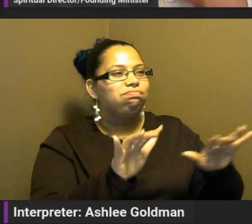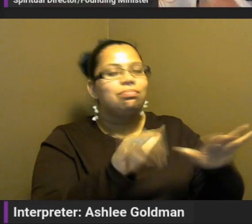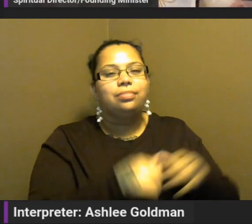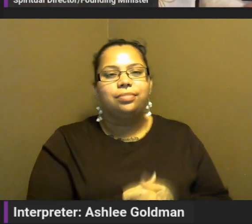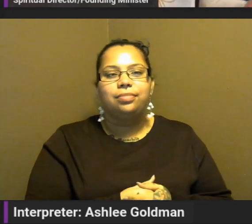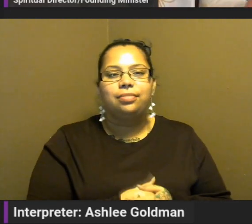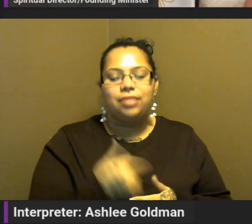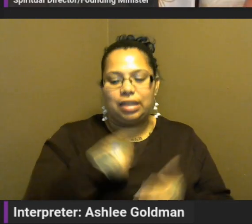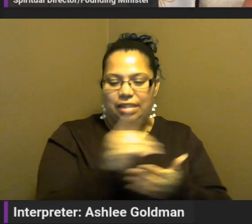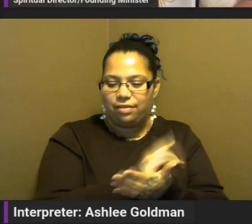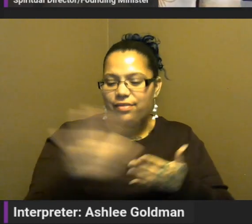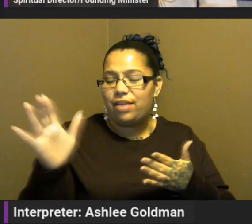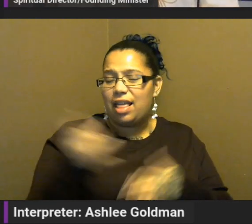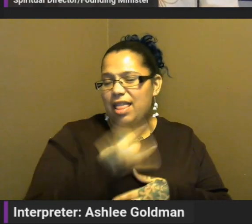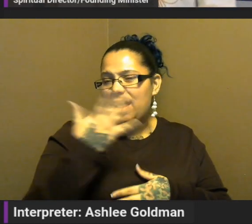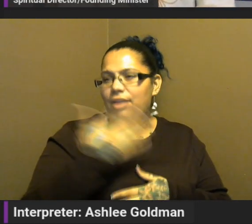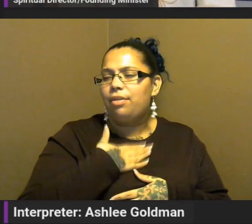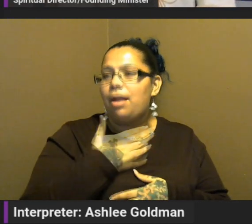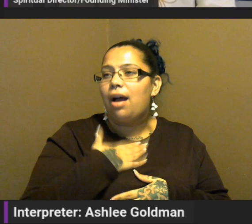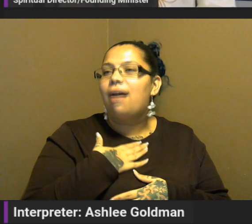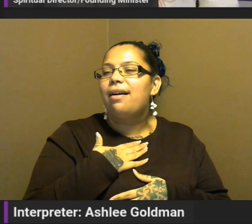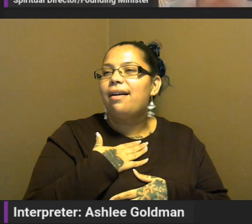This divine light of mine,